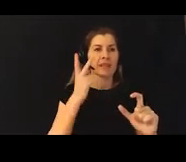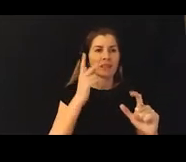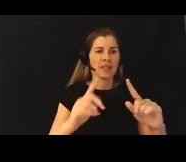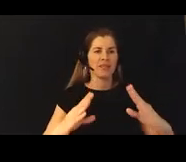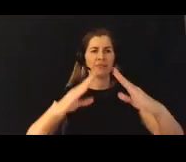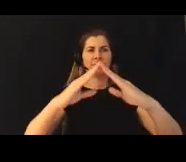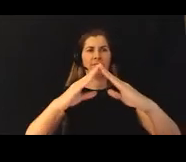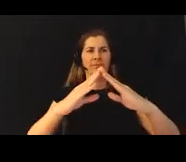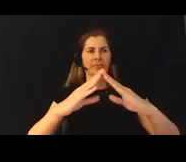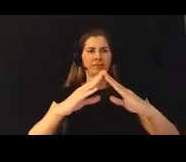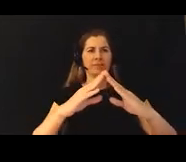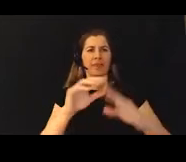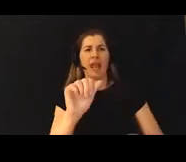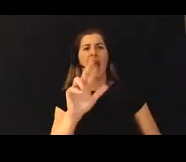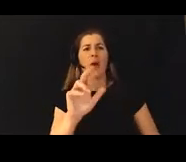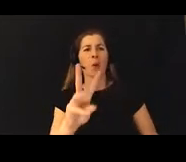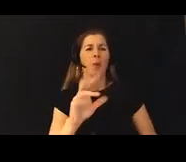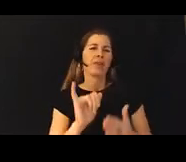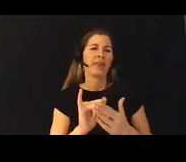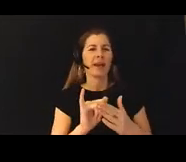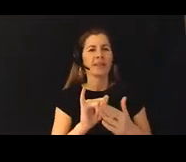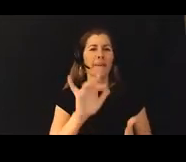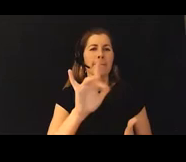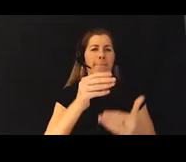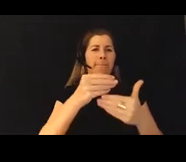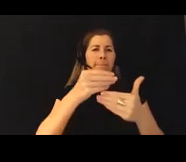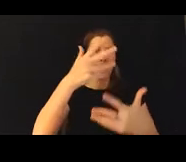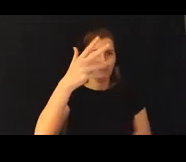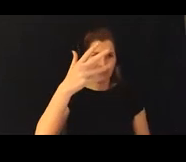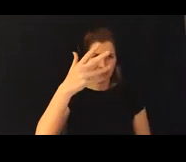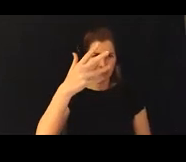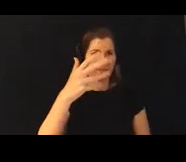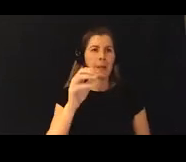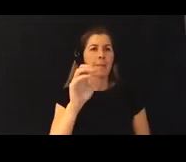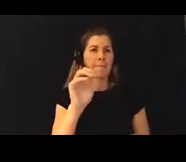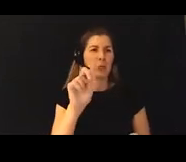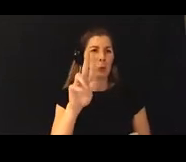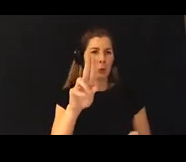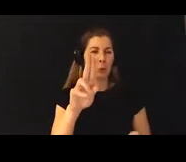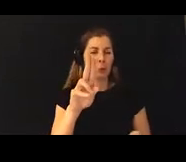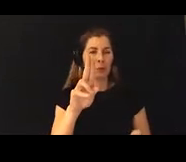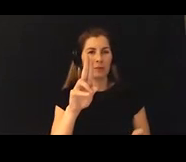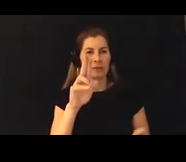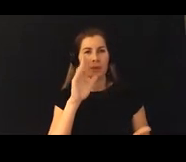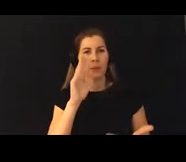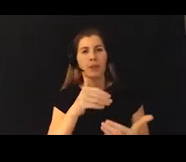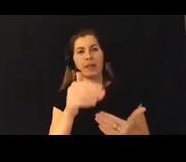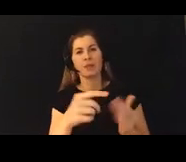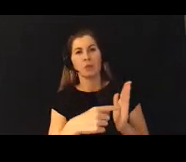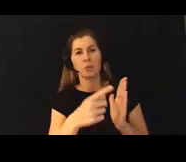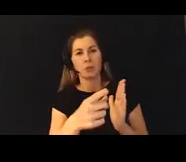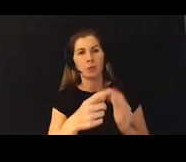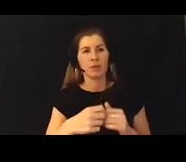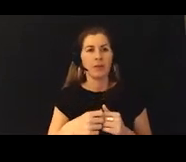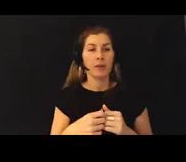video? That's a little carrot or menu. Click on that. And then I'm going to go to the next slide.